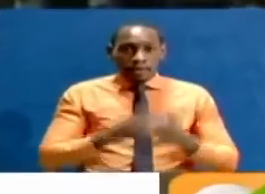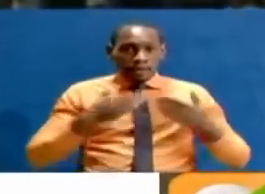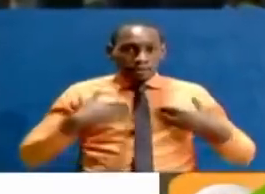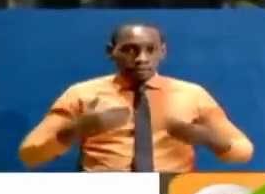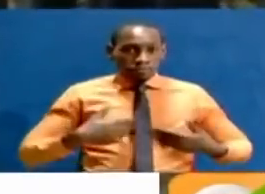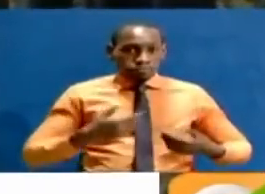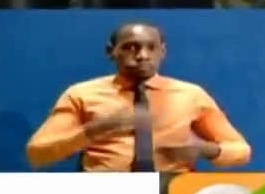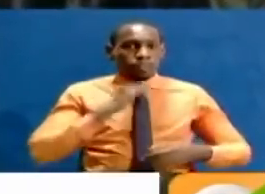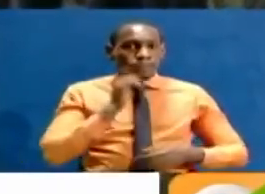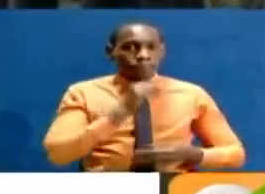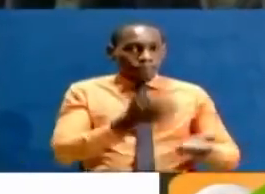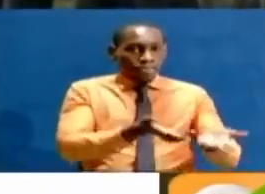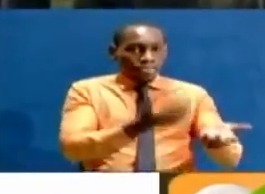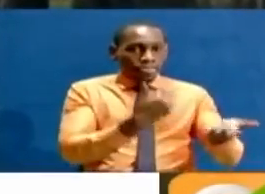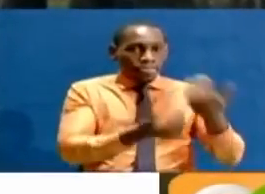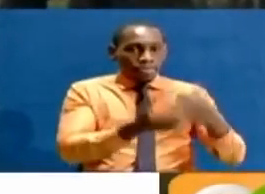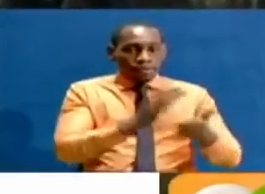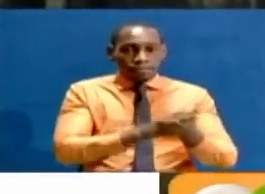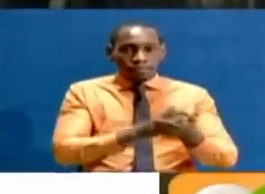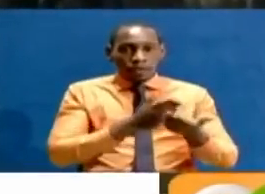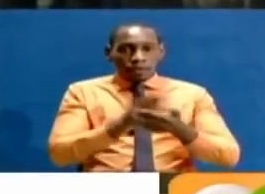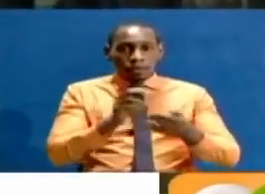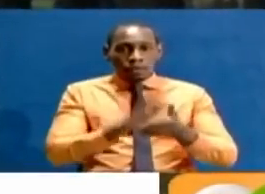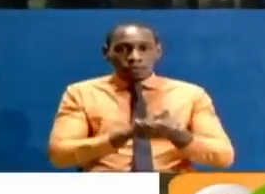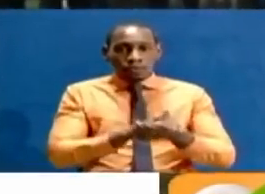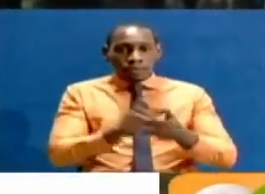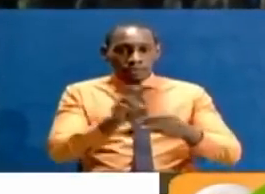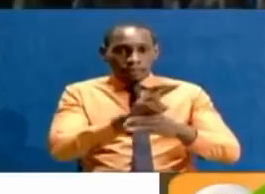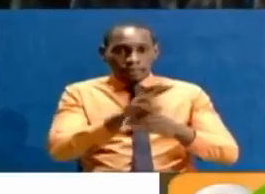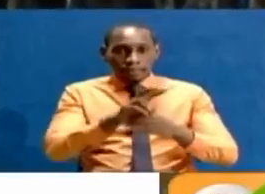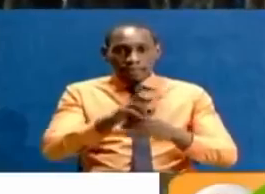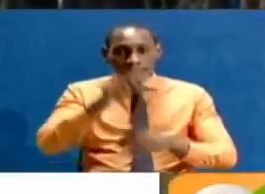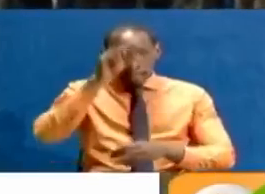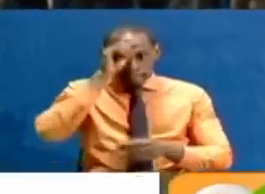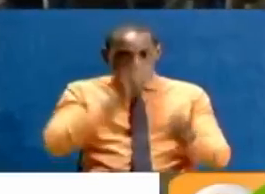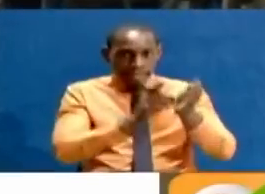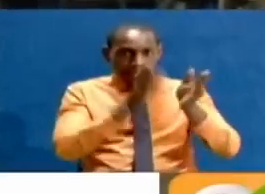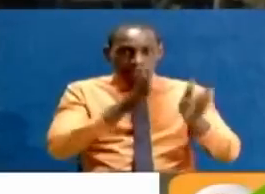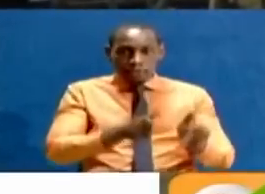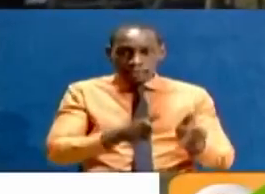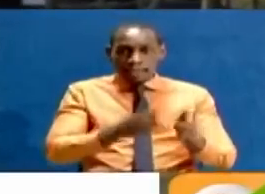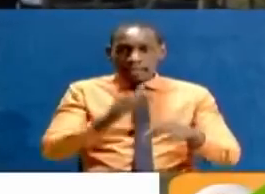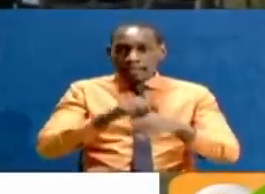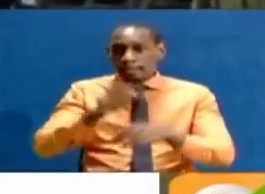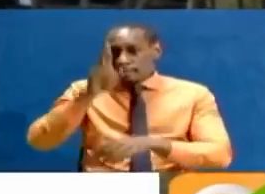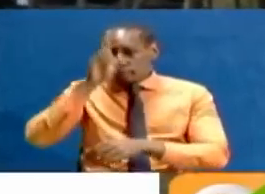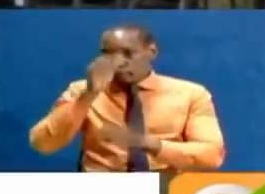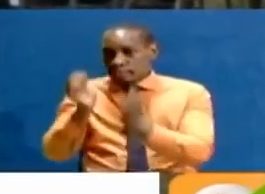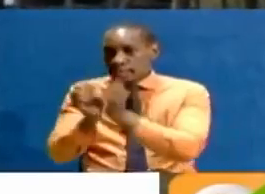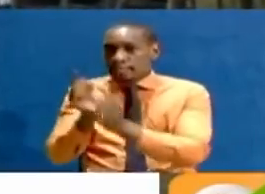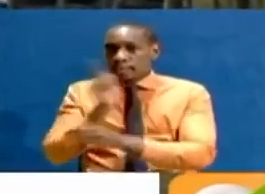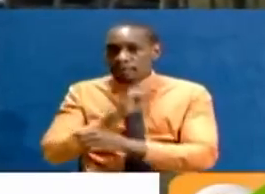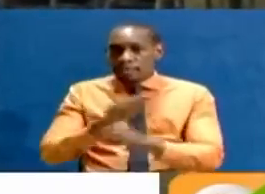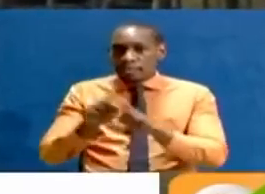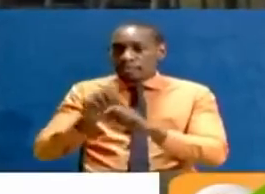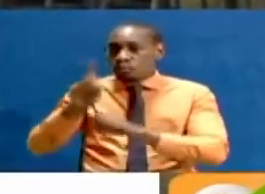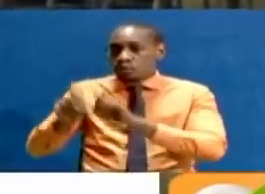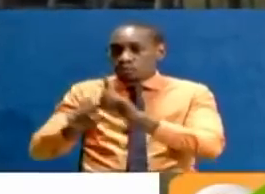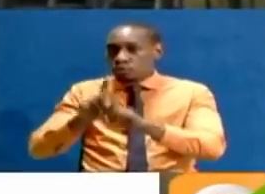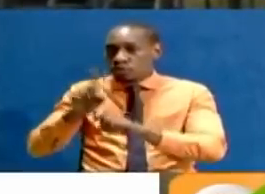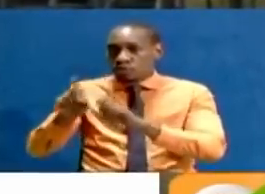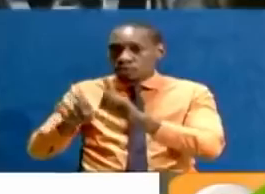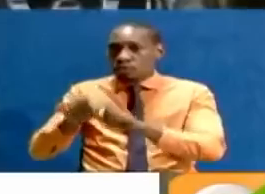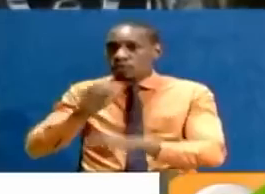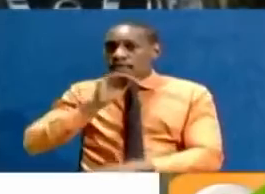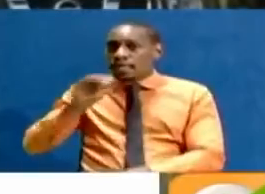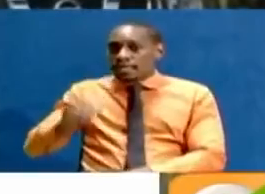exhumation, conducted under the supervision of Chief Government Pathologist Johansen Oduor, comes after police arrested and interrogated